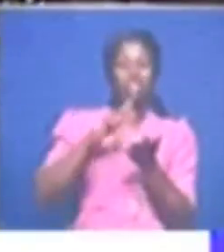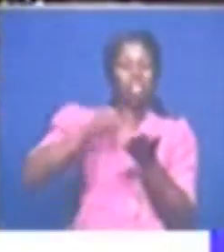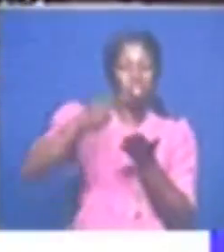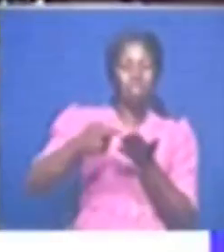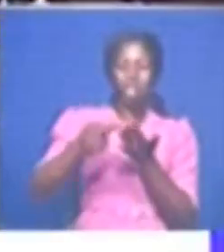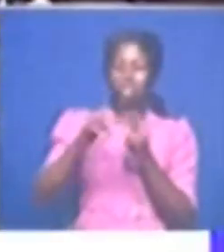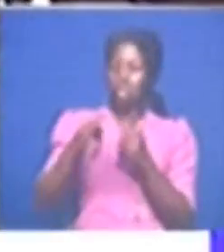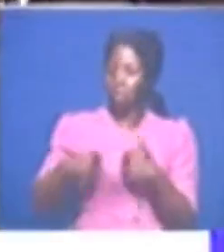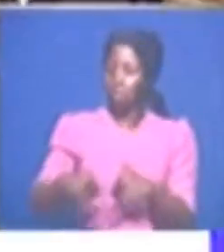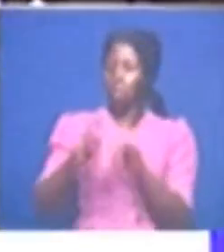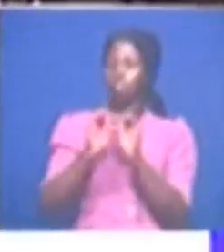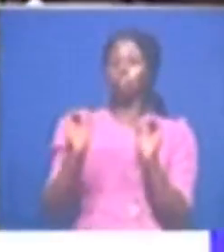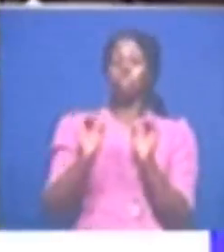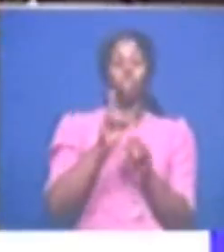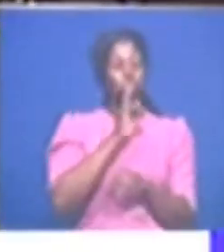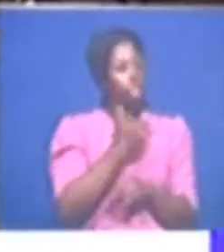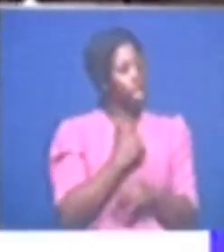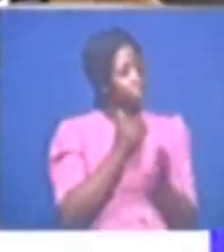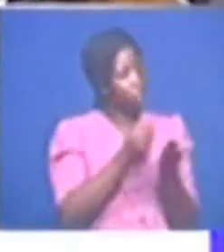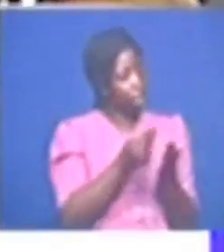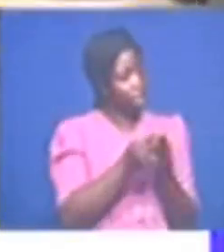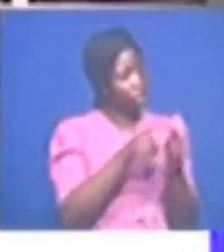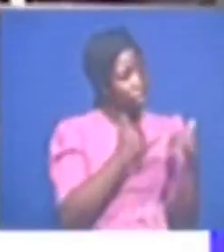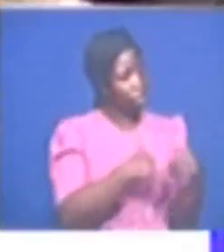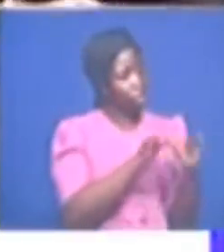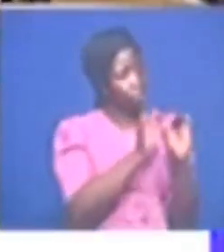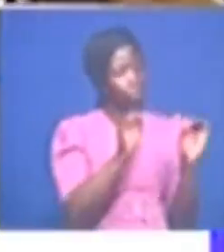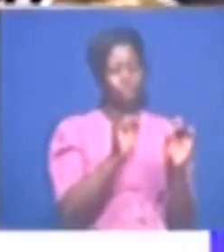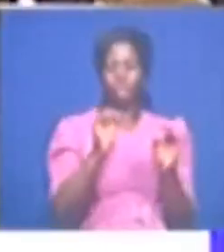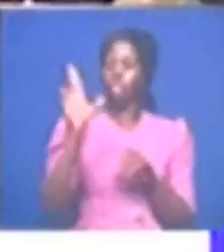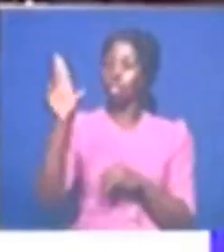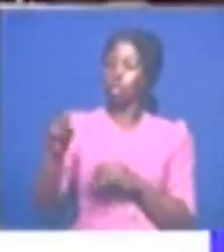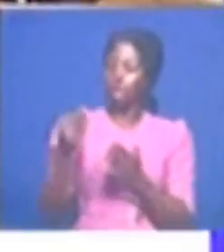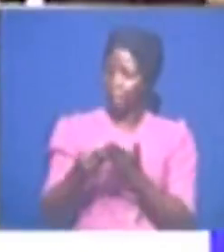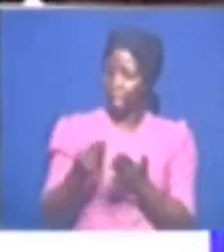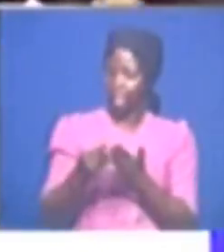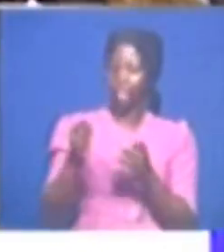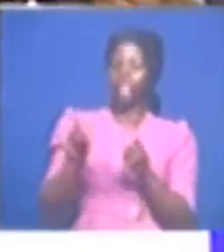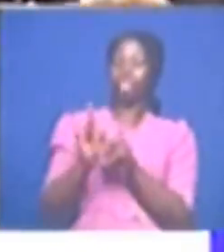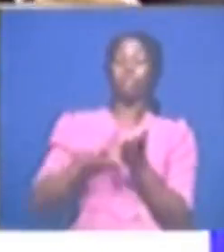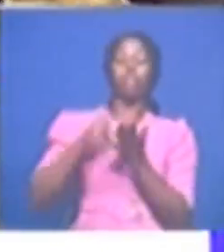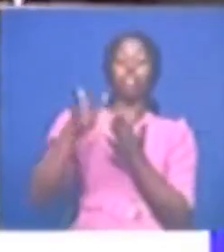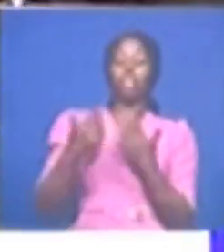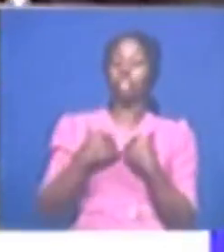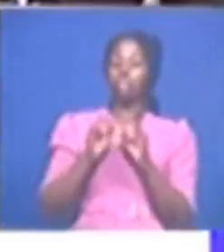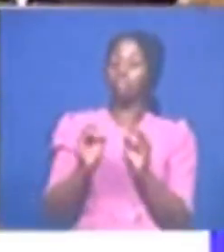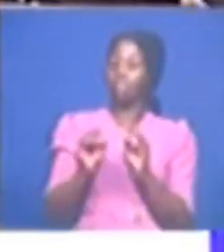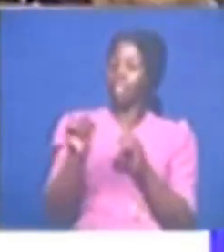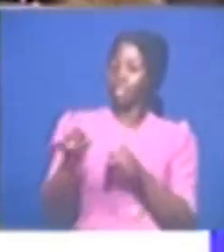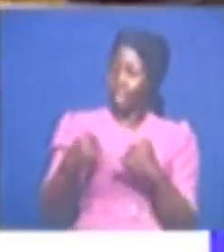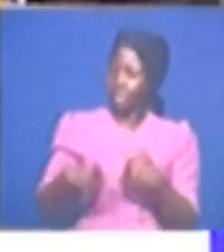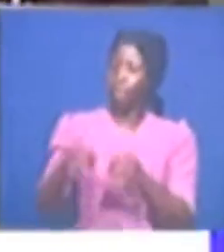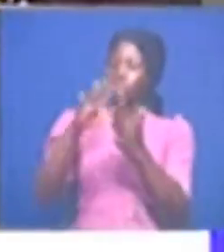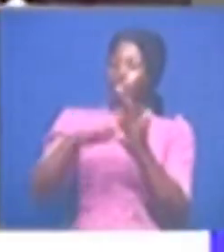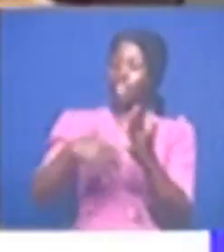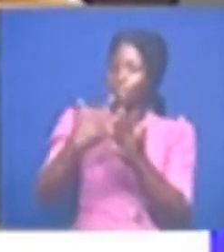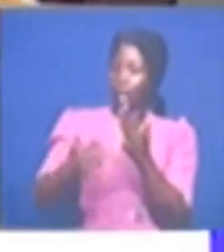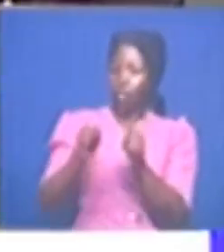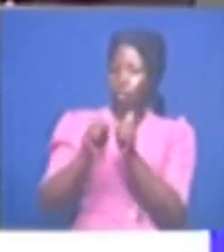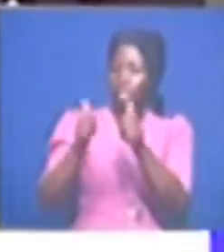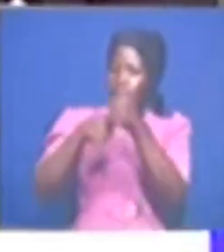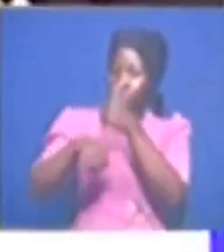there is no money to no money and the resources, and even that implementation framework, which was activated